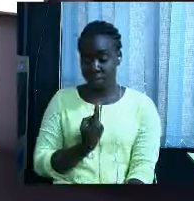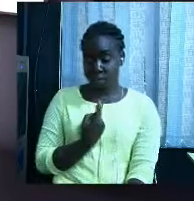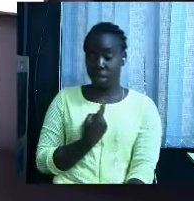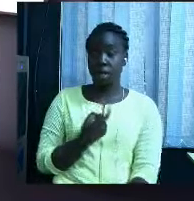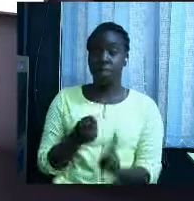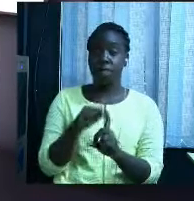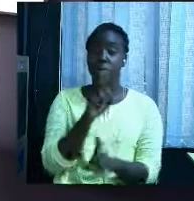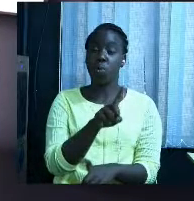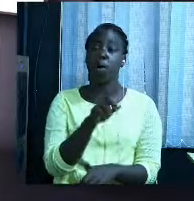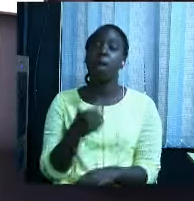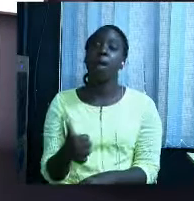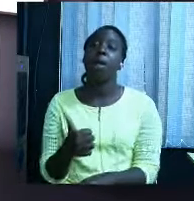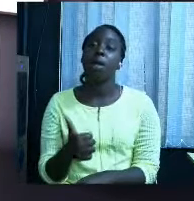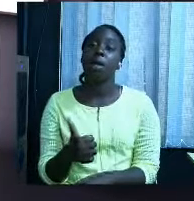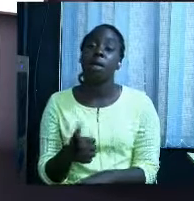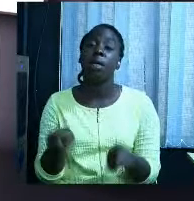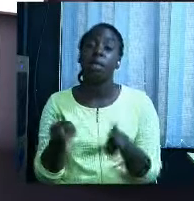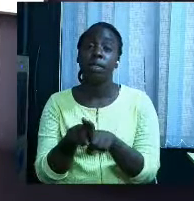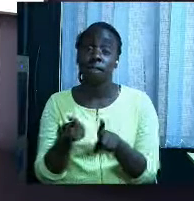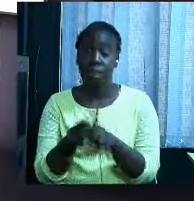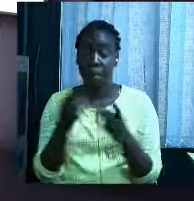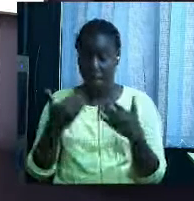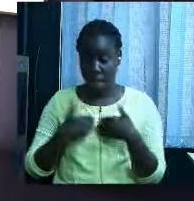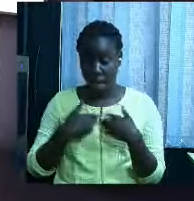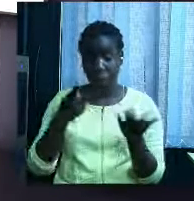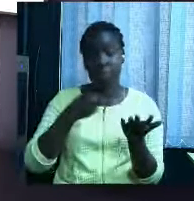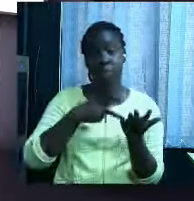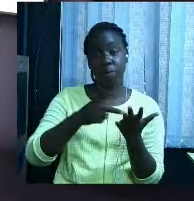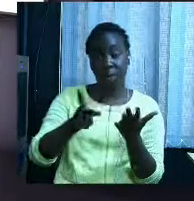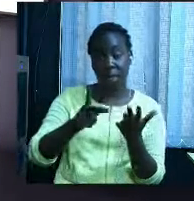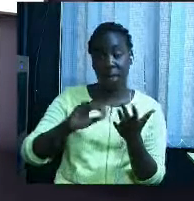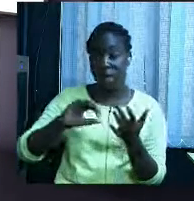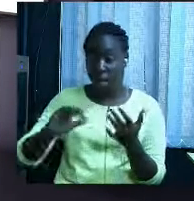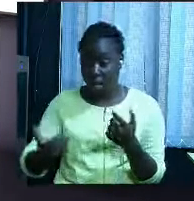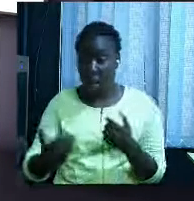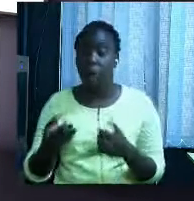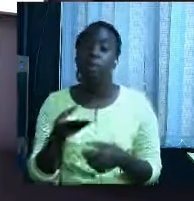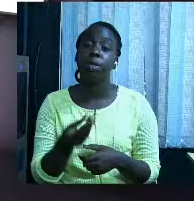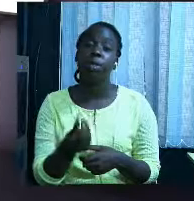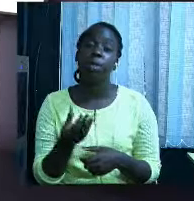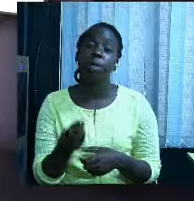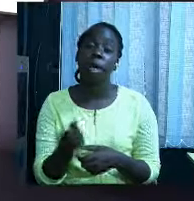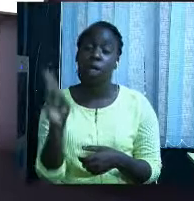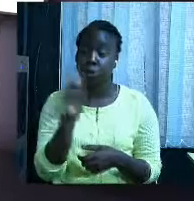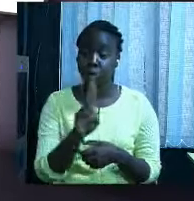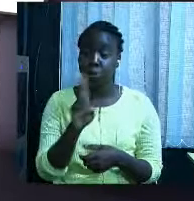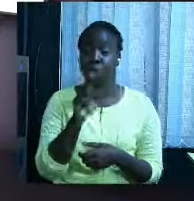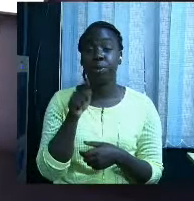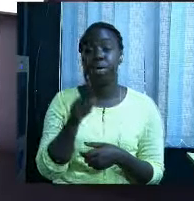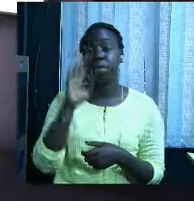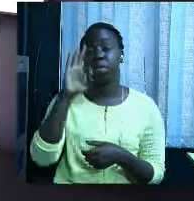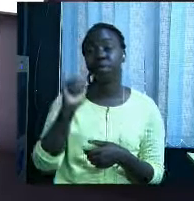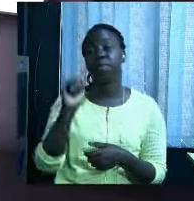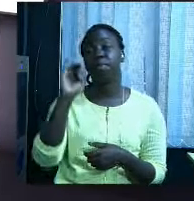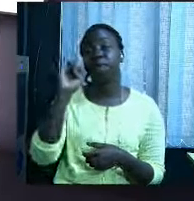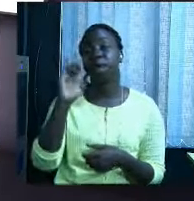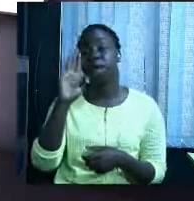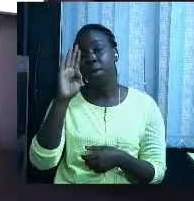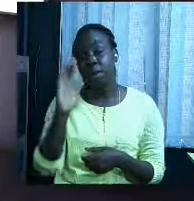and 2, they actually have to pay county levies to lay the fiber optic, and this actually translates